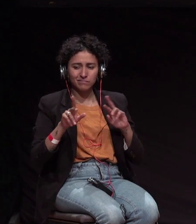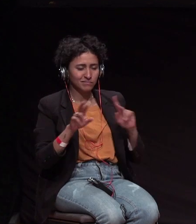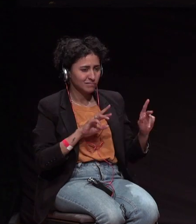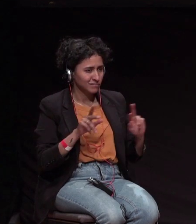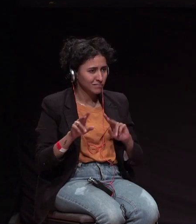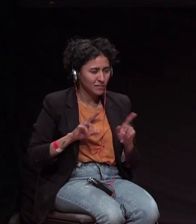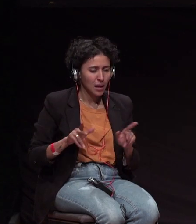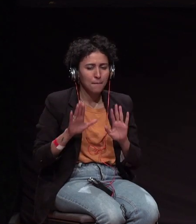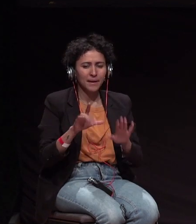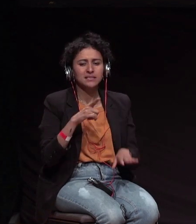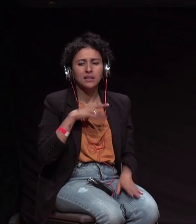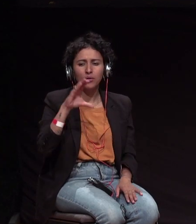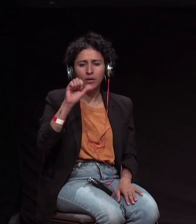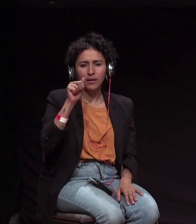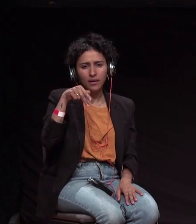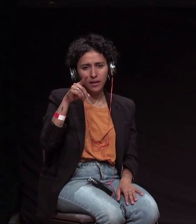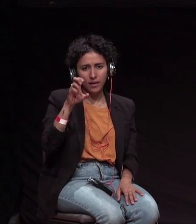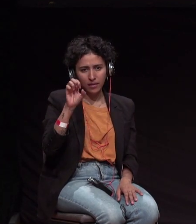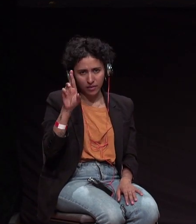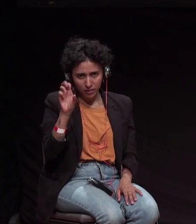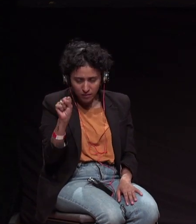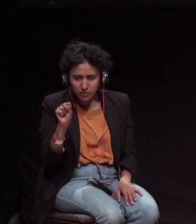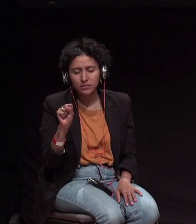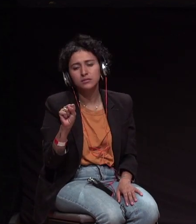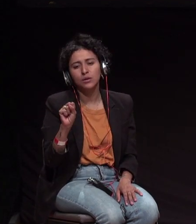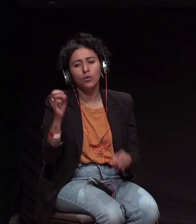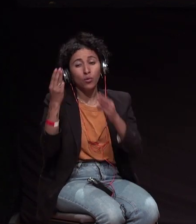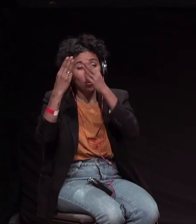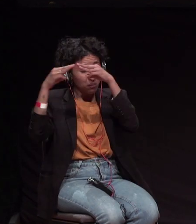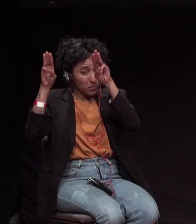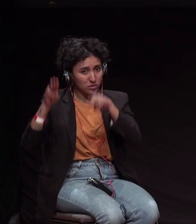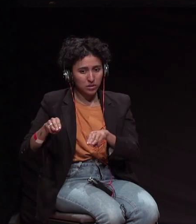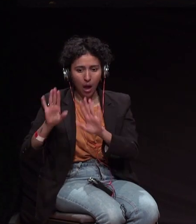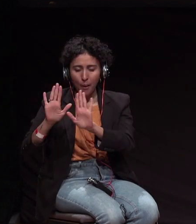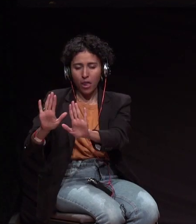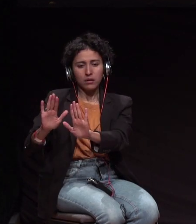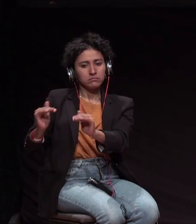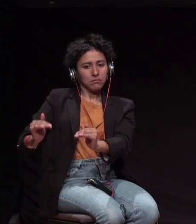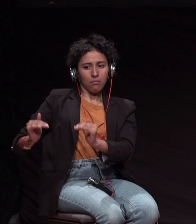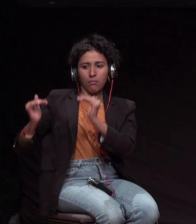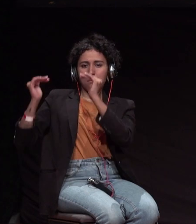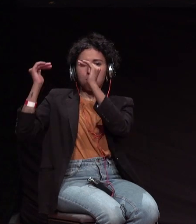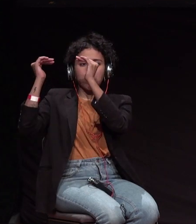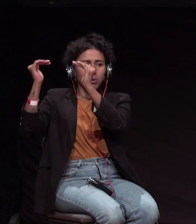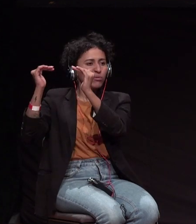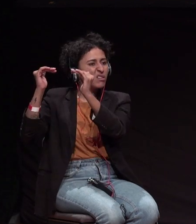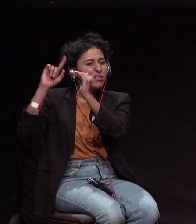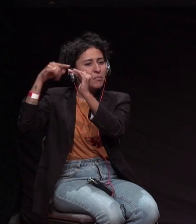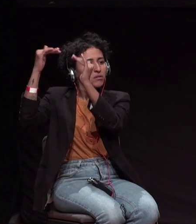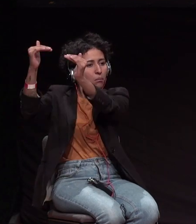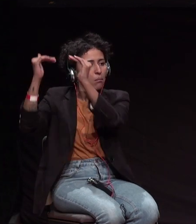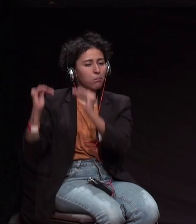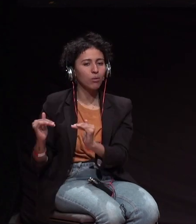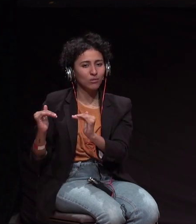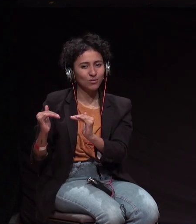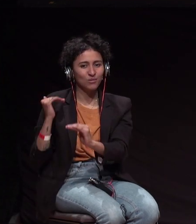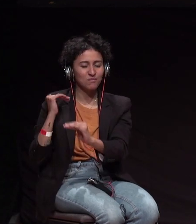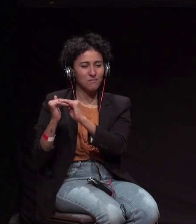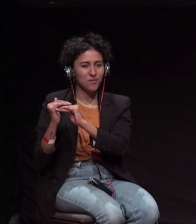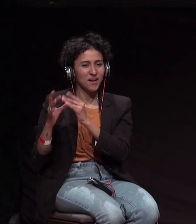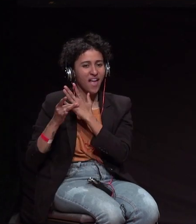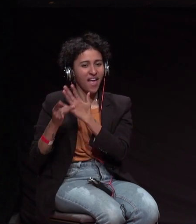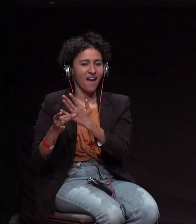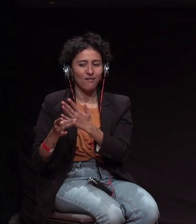this untouchable entity that was squashed. No longer do people think that we cannot hold them accountable. Now we understand that we actually have the